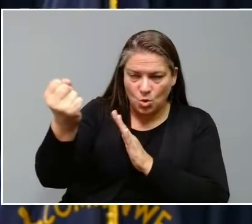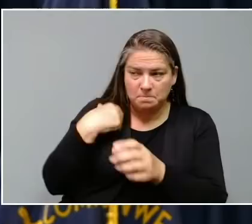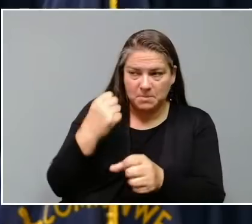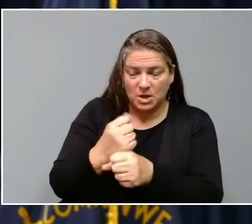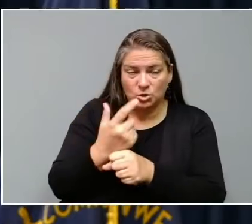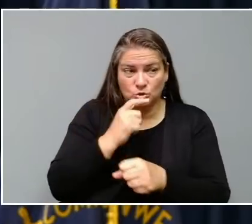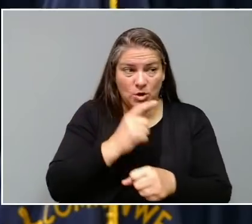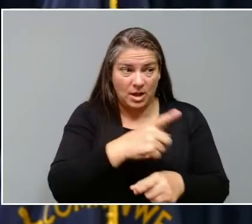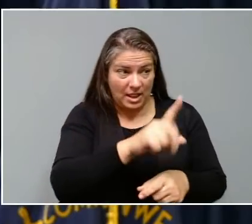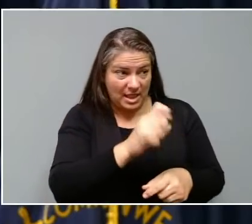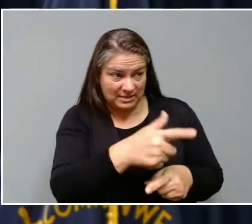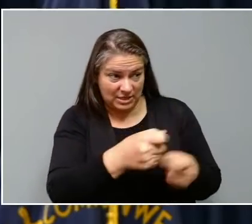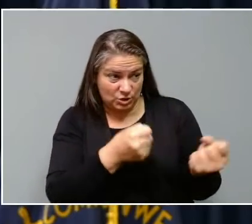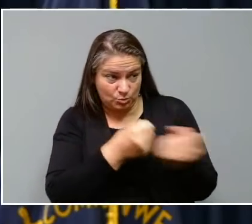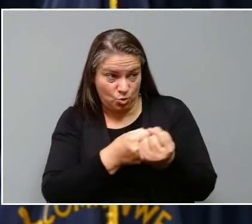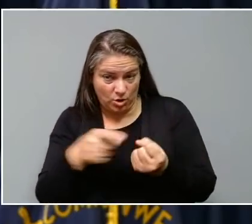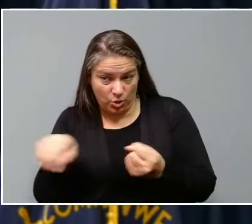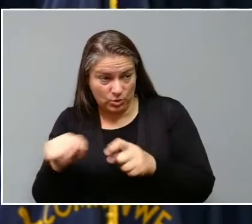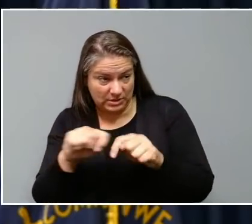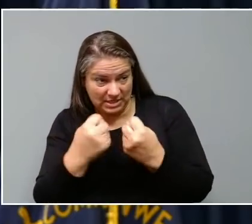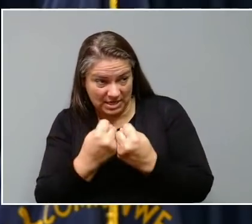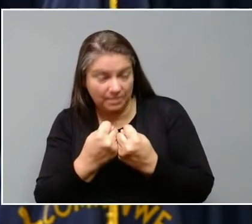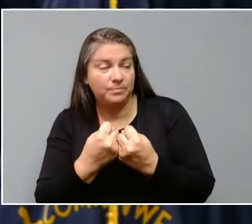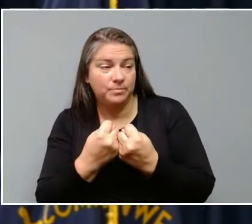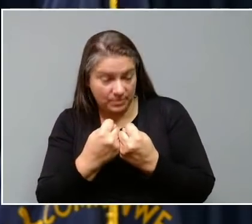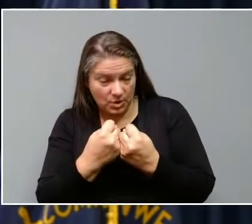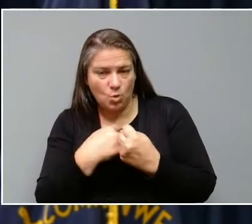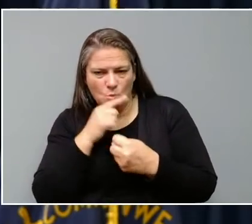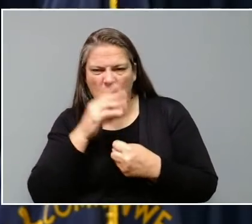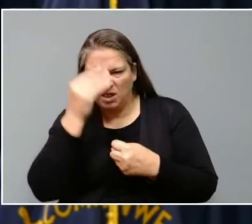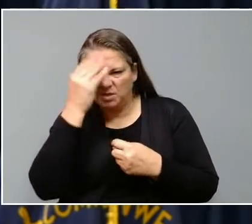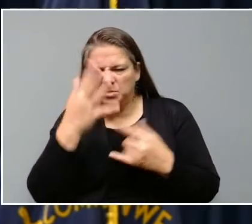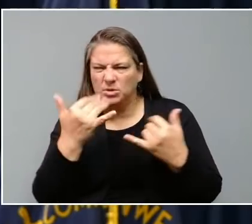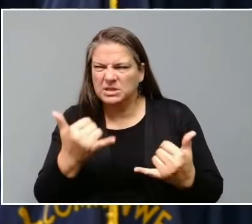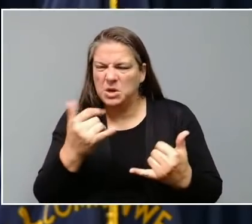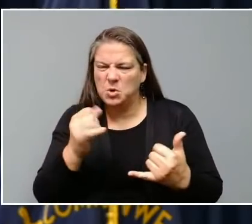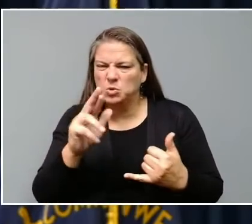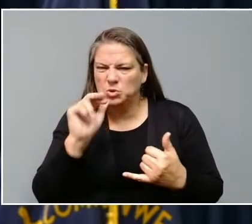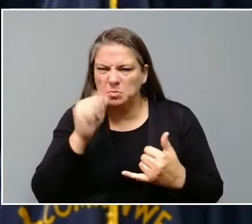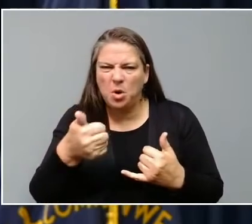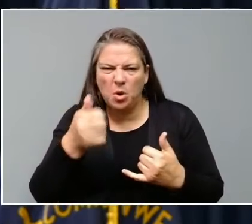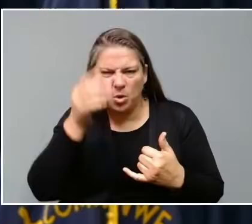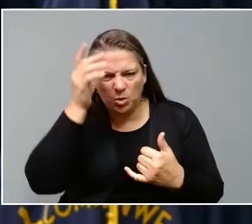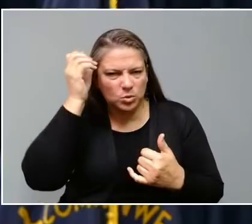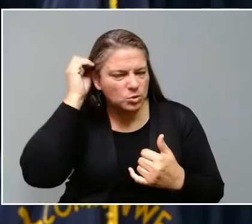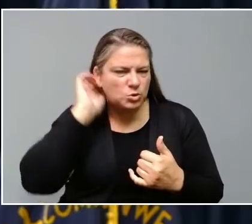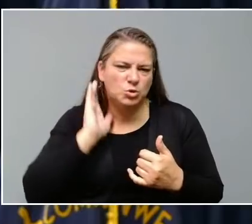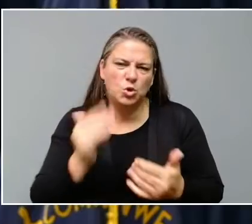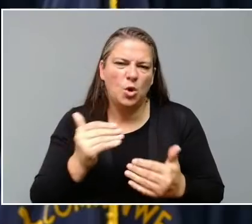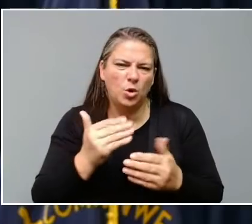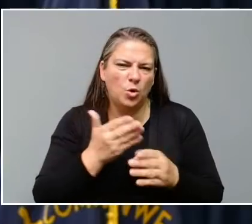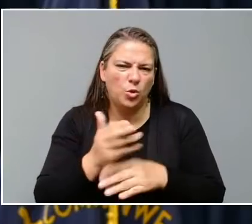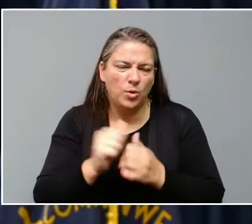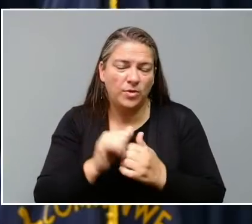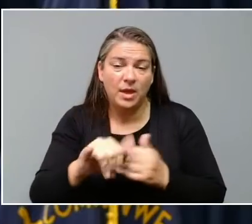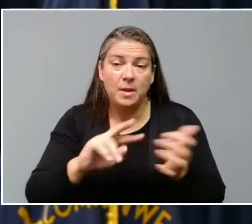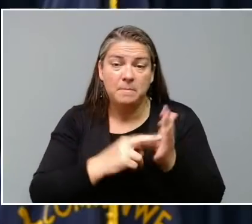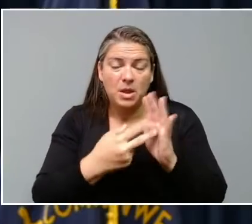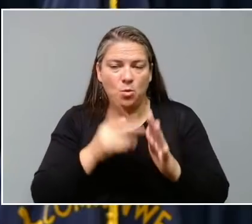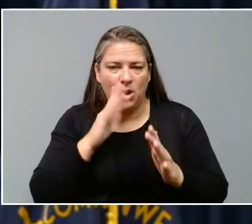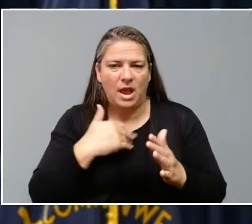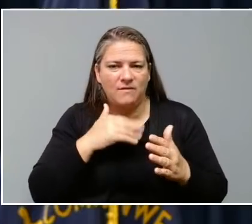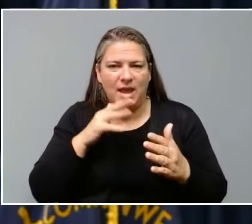support the teams, and we should be able to let them know today or tomorrow to push that through. What that'll mean is we have an additional center out there,